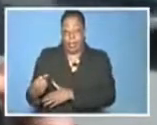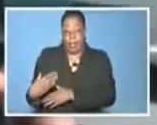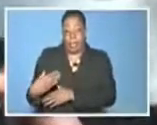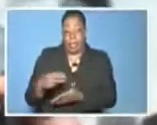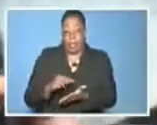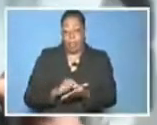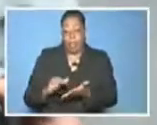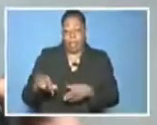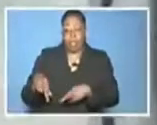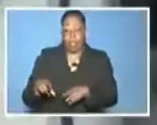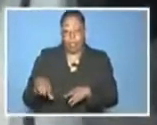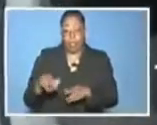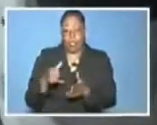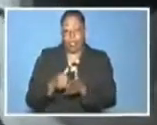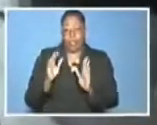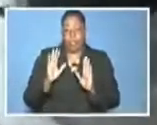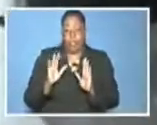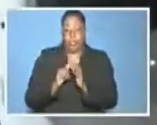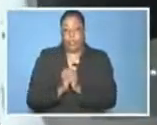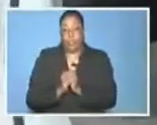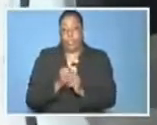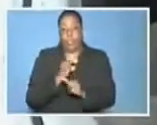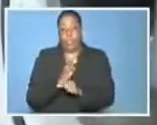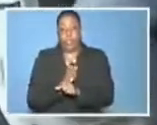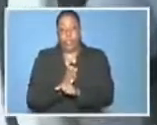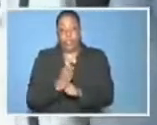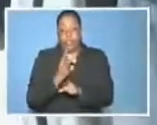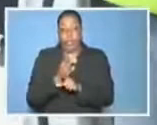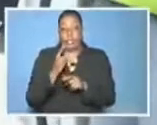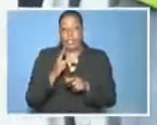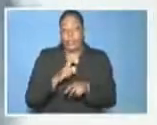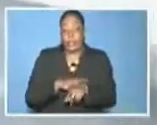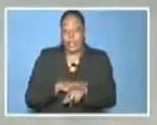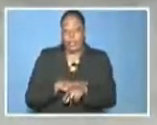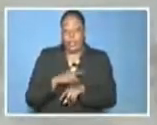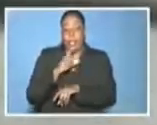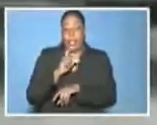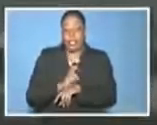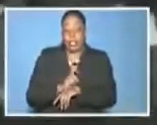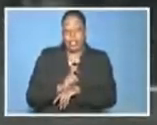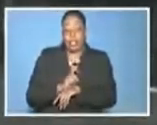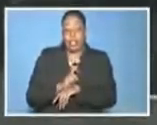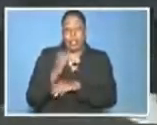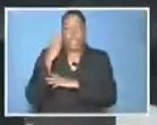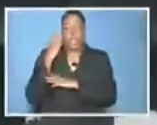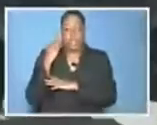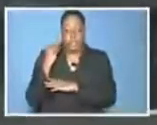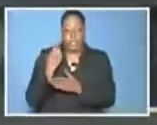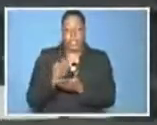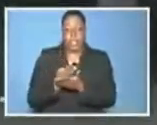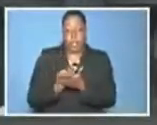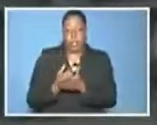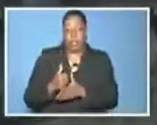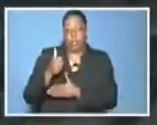it's going to be absolutely amazing. The roadworks comes at an opportune time as Exuma experiences an economic rebirth. Some